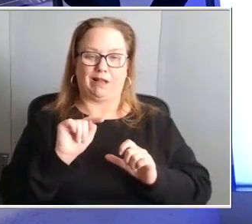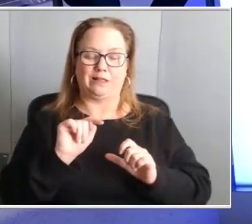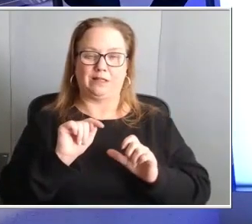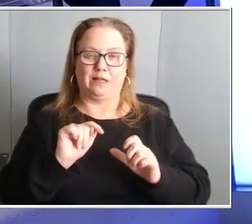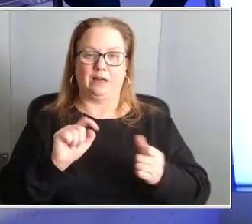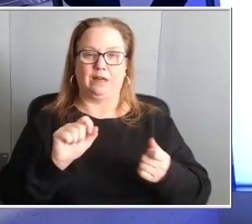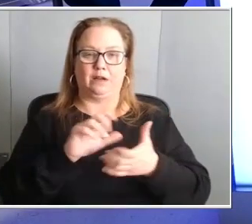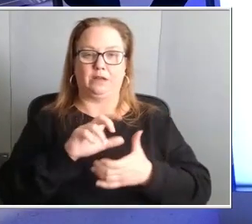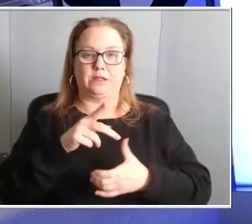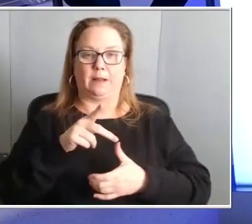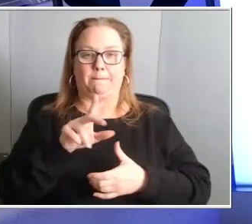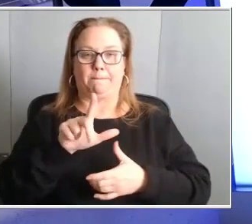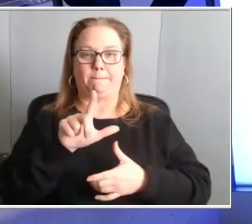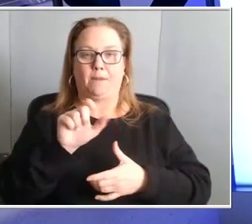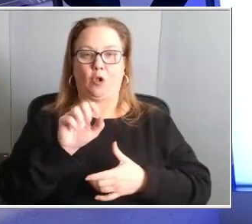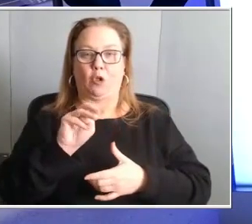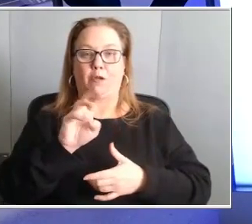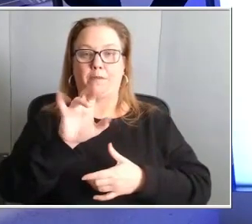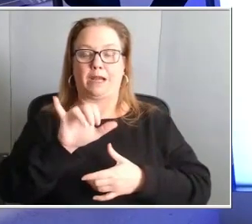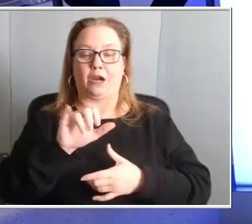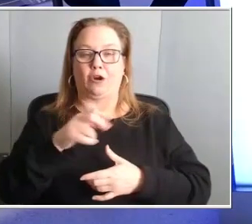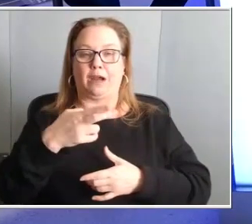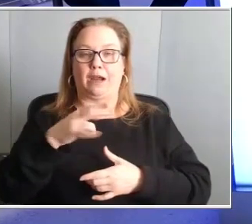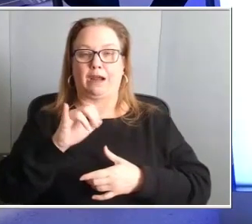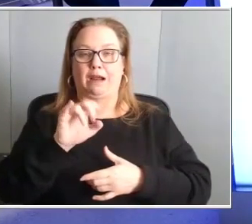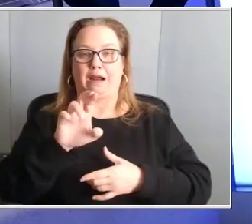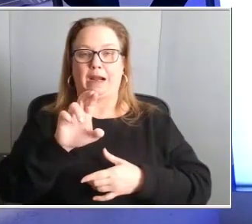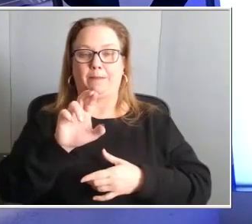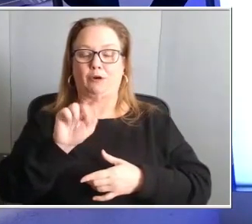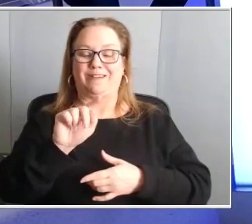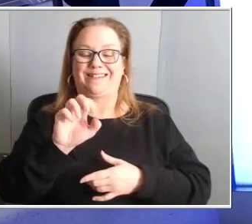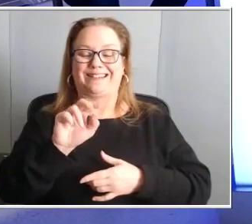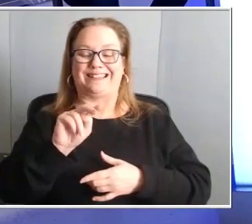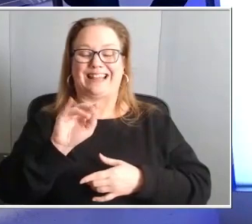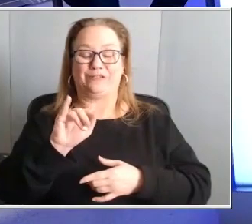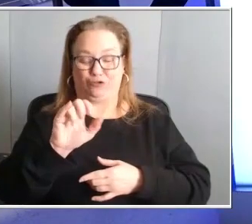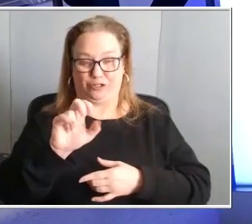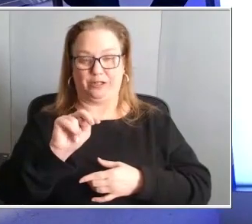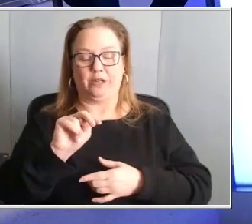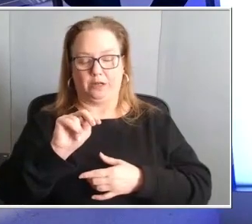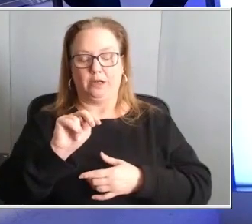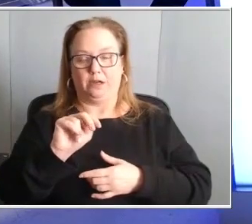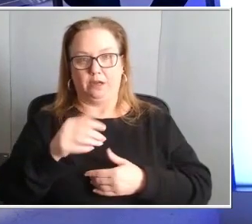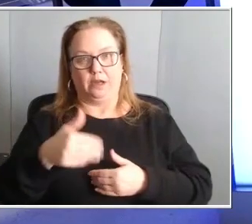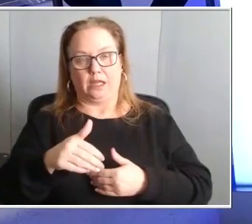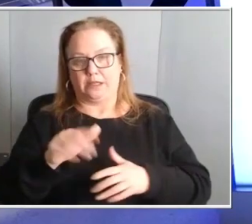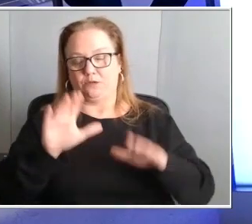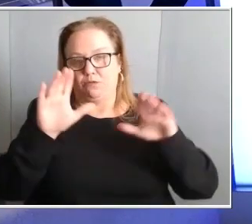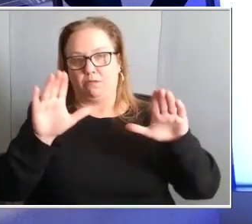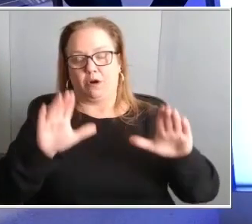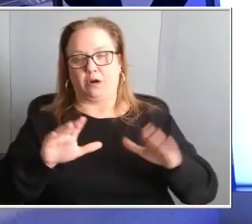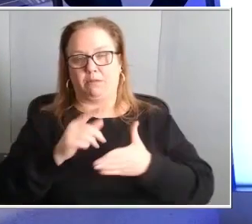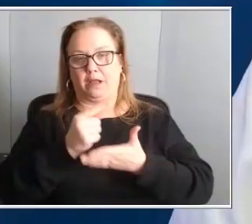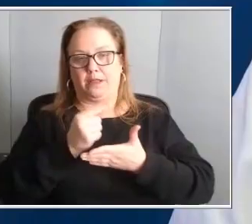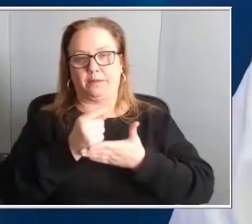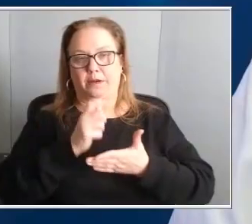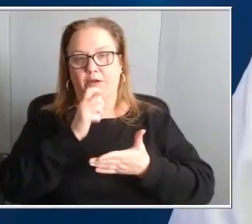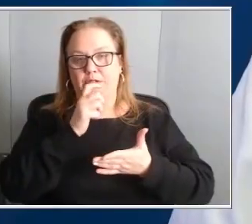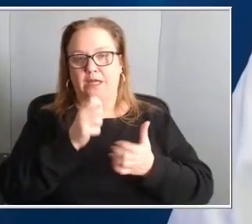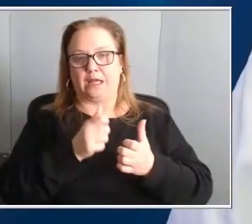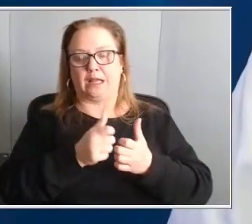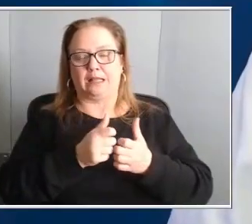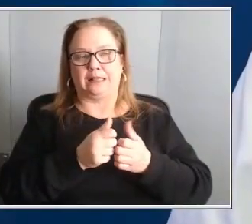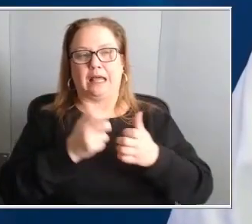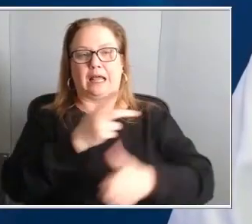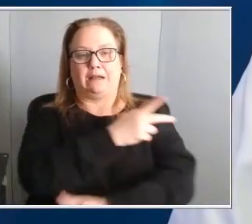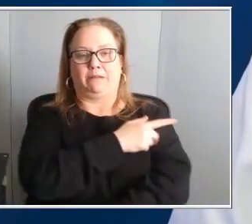called pulmonary hypertension. We could have a whole program around that, but and that's pretty remarkable therapy. There aren't that many patients that are like that, so there's only a